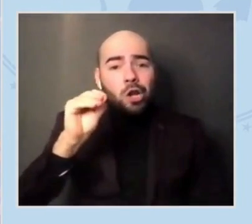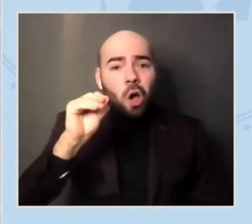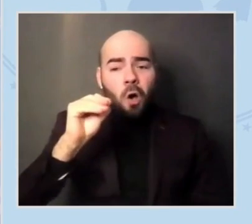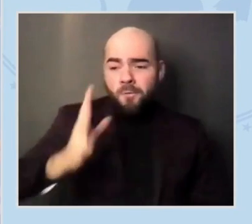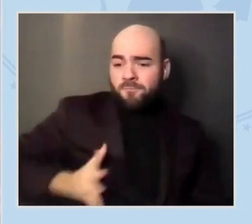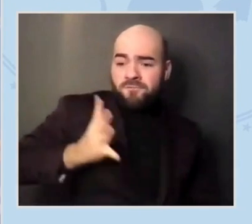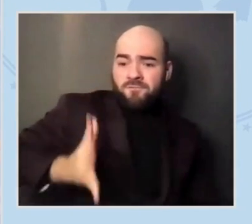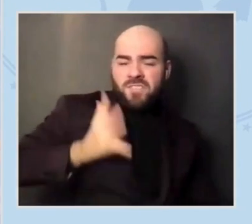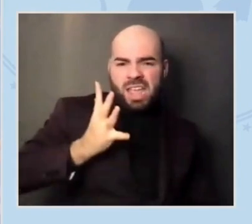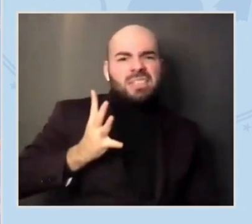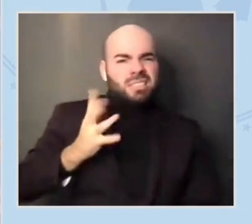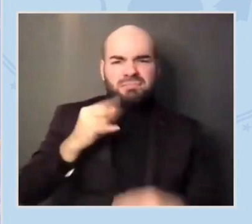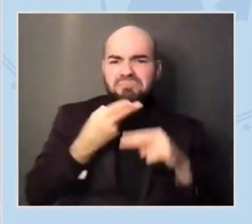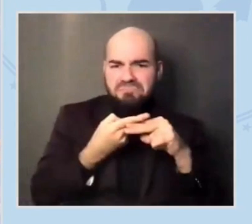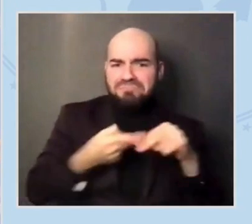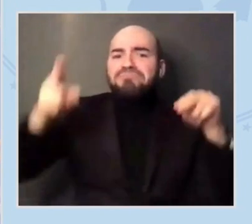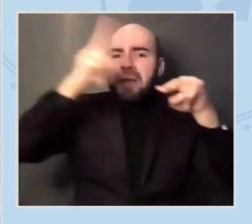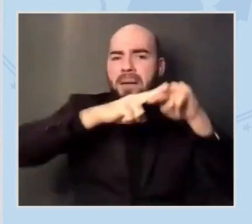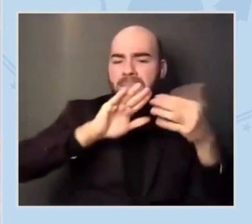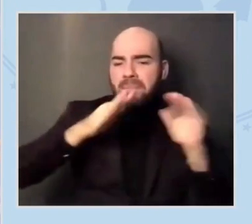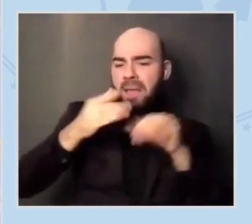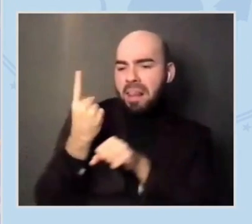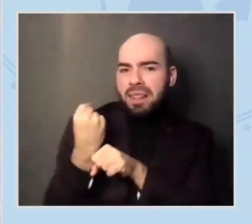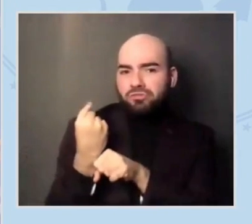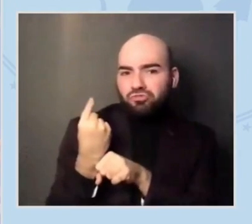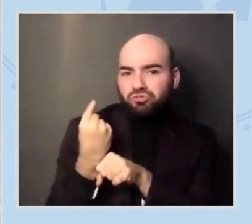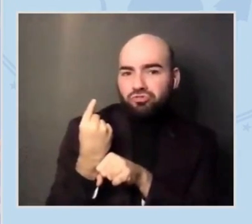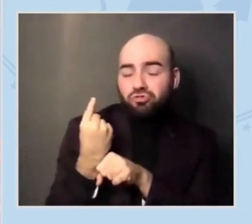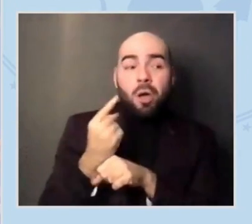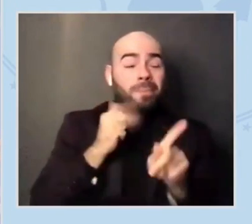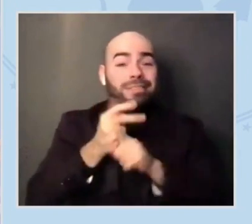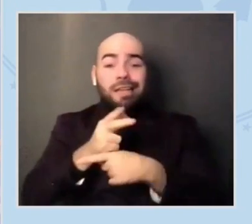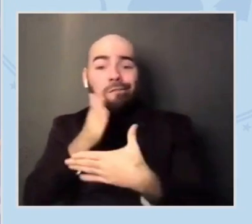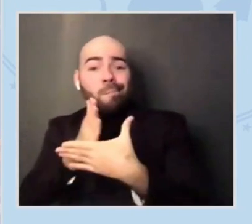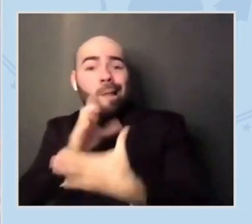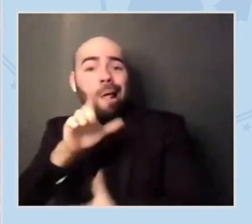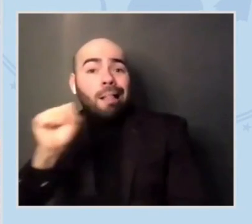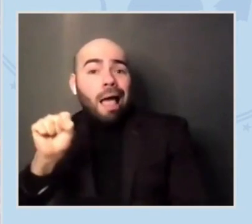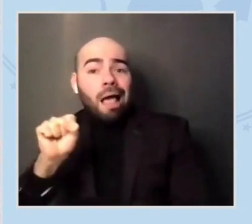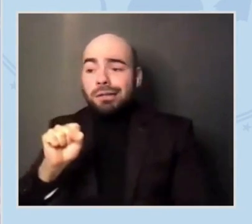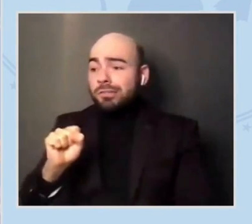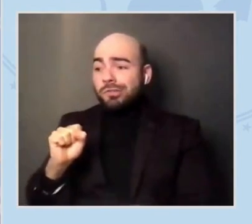to last year. But for those in the middle and the bottom, it's a downward